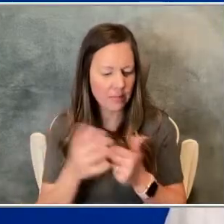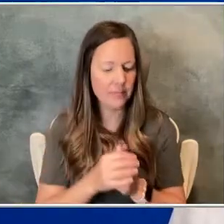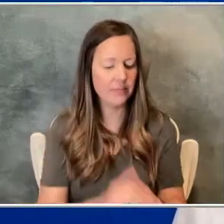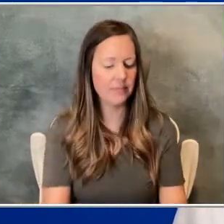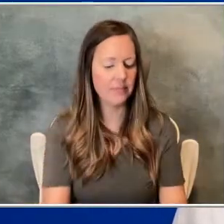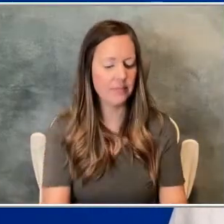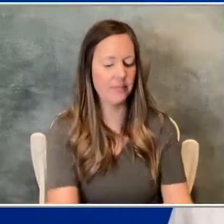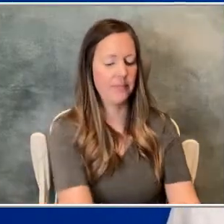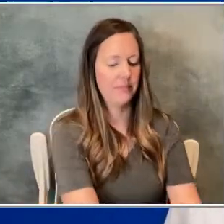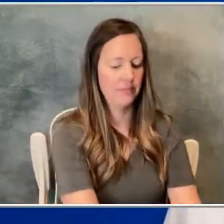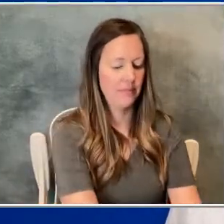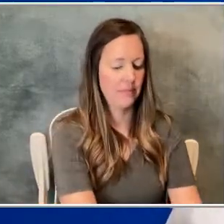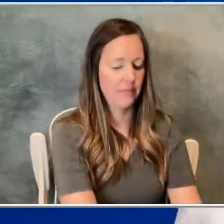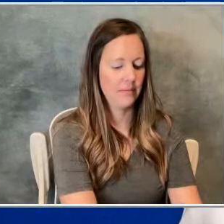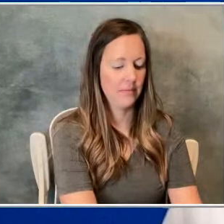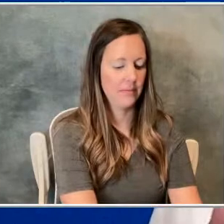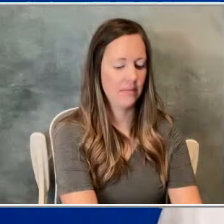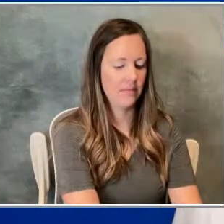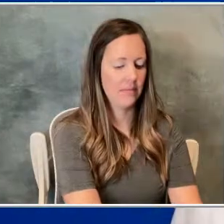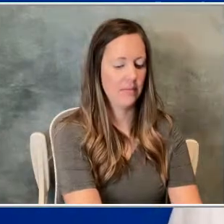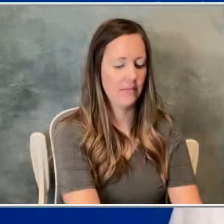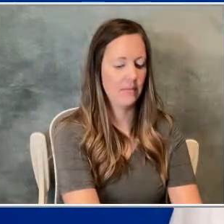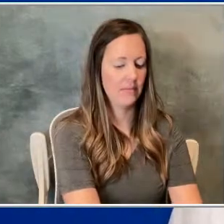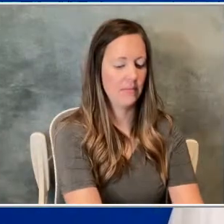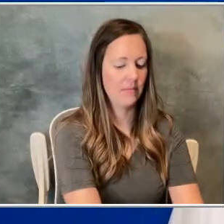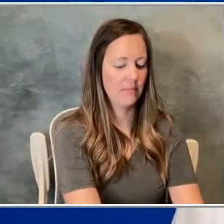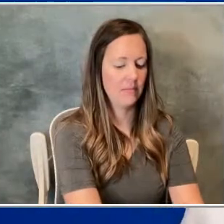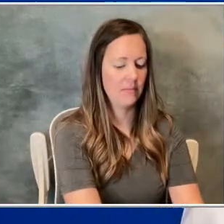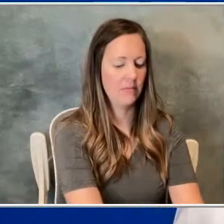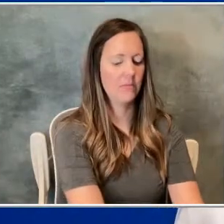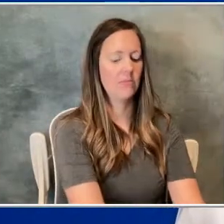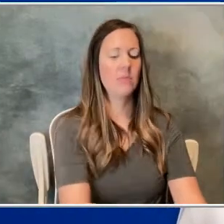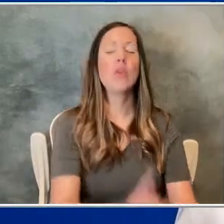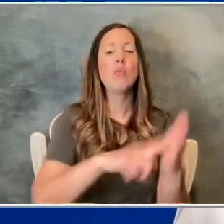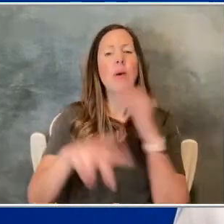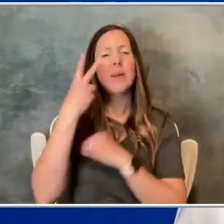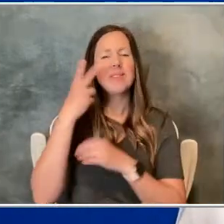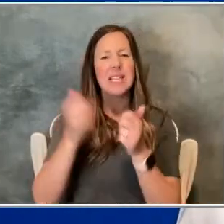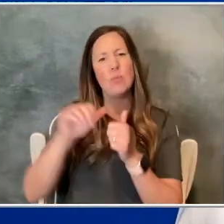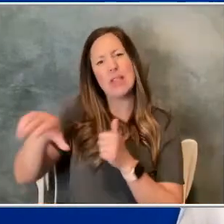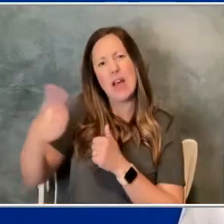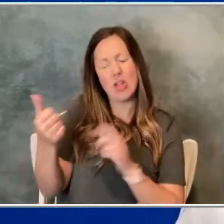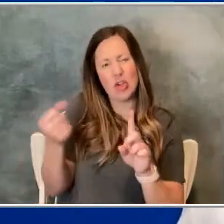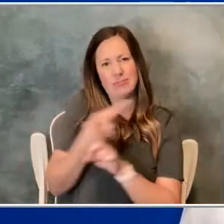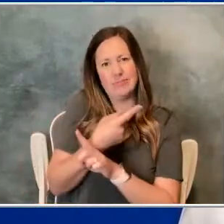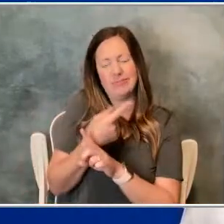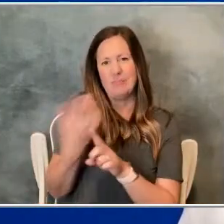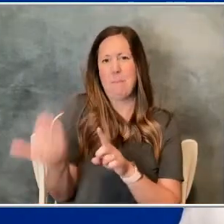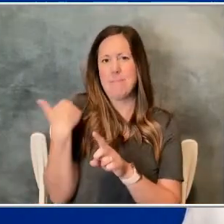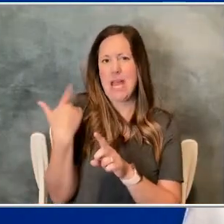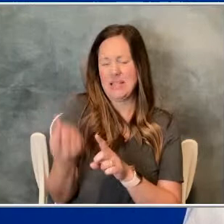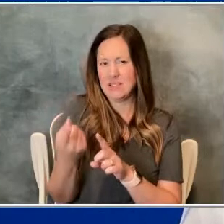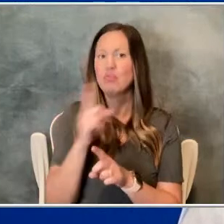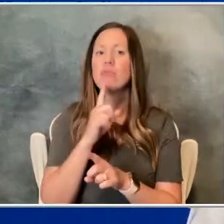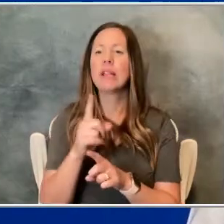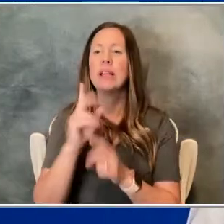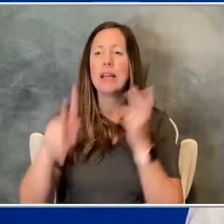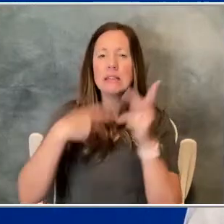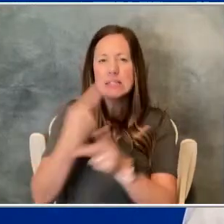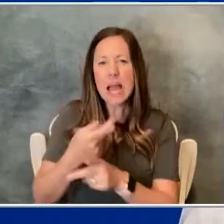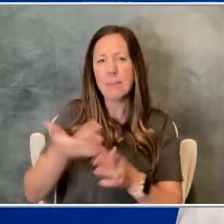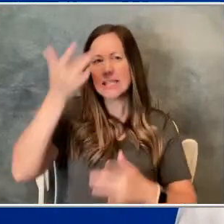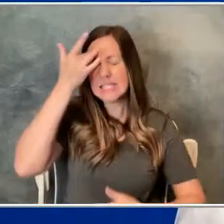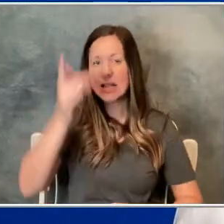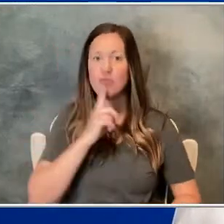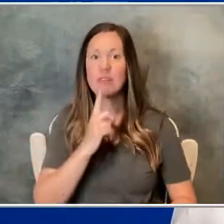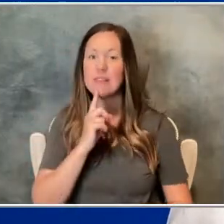is based on what we have seen with other variants in the past, is that really the type of disease, the severity of